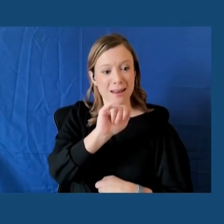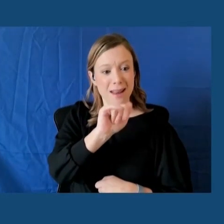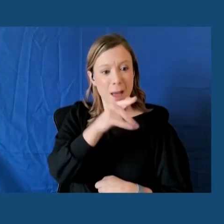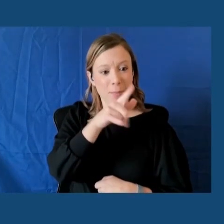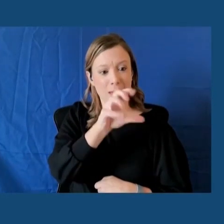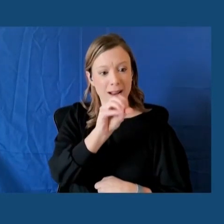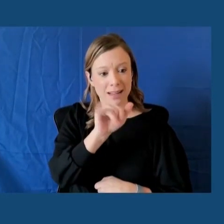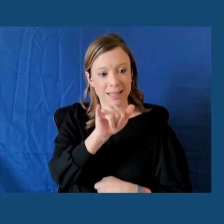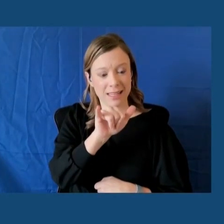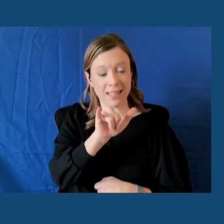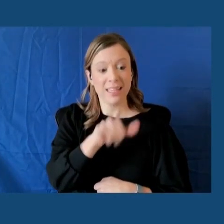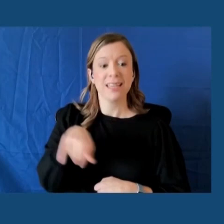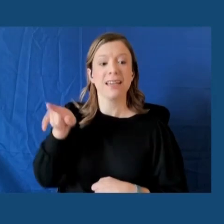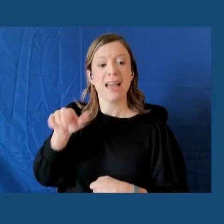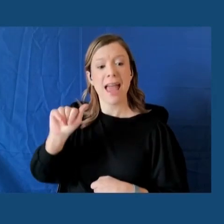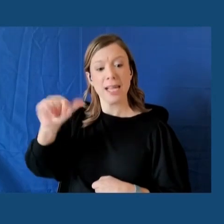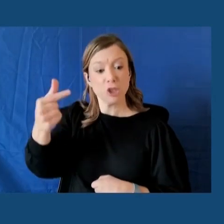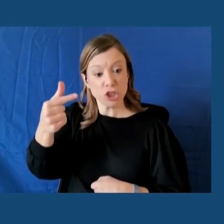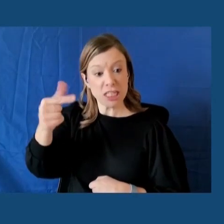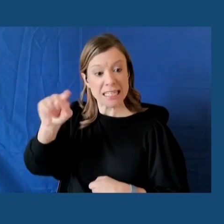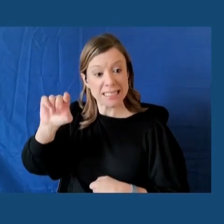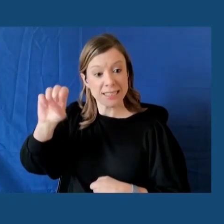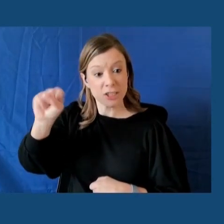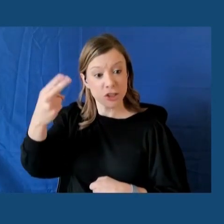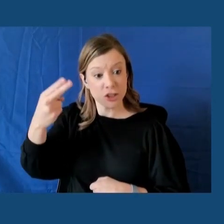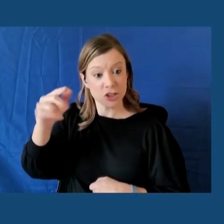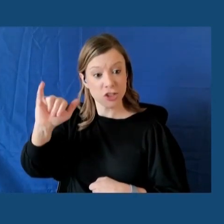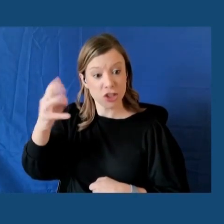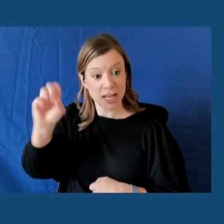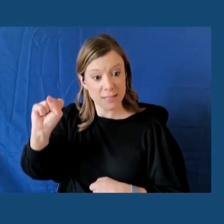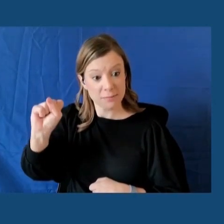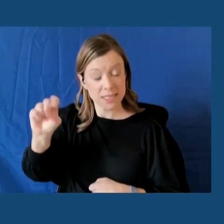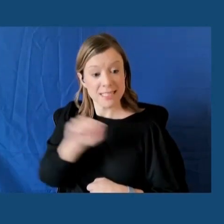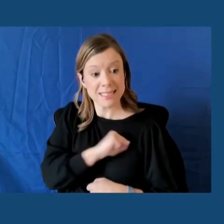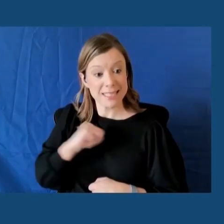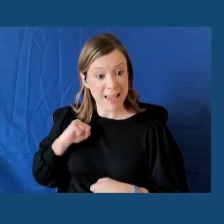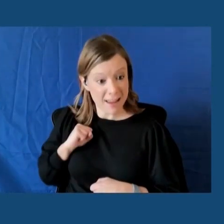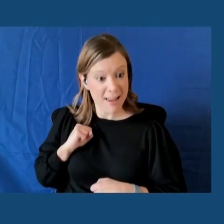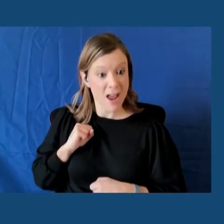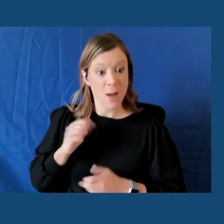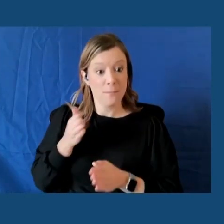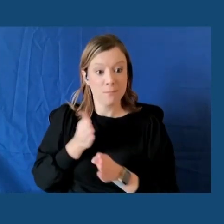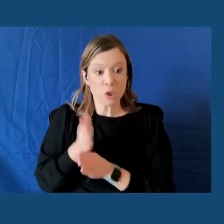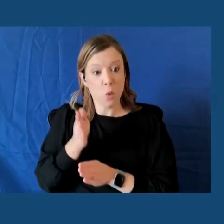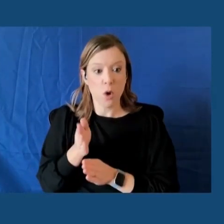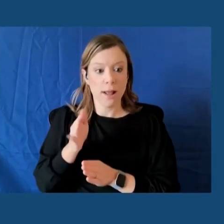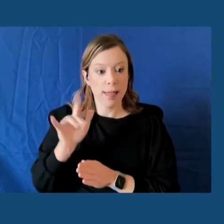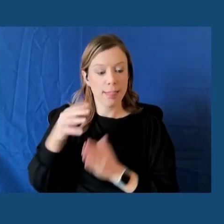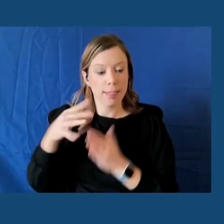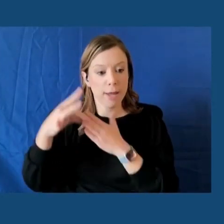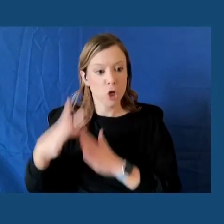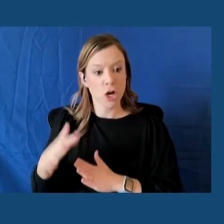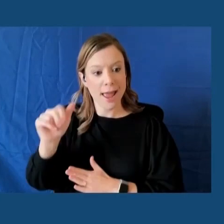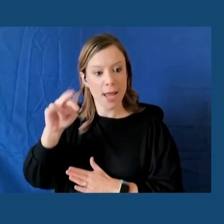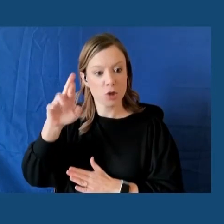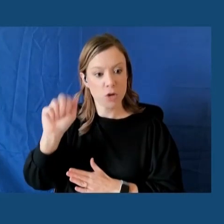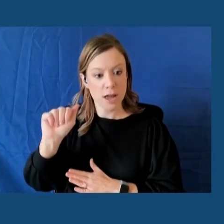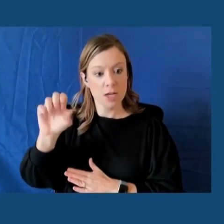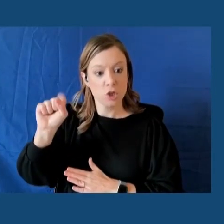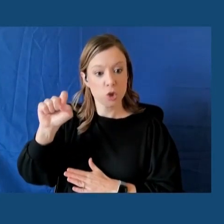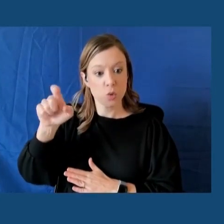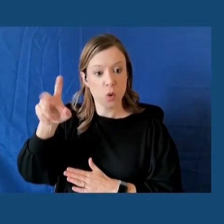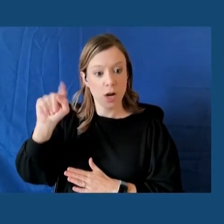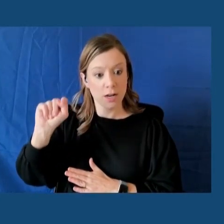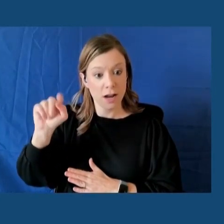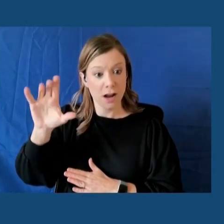General Tish James, Senate Majority Leader Andrea Stewart Cousins, Assembly Speaker, you can applaud any one of